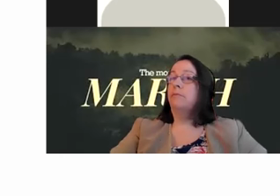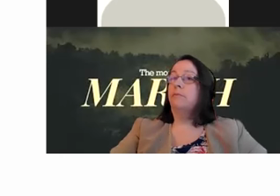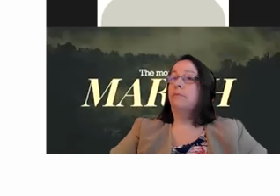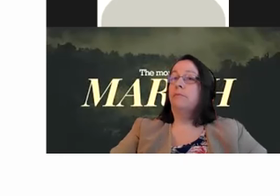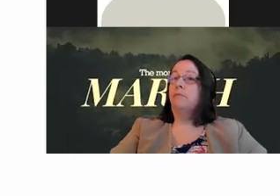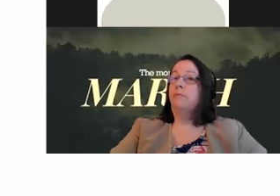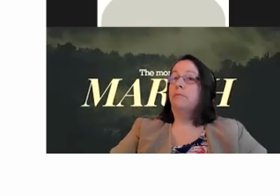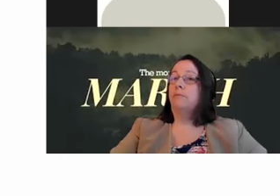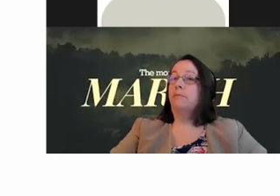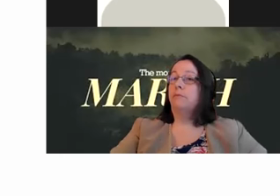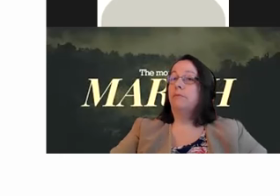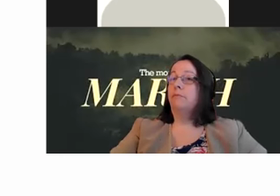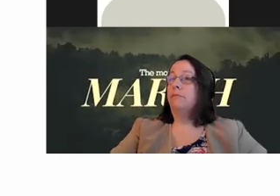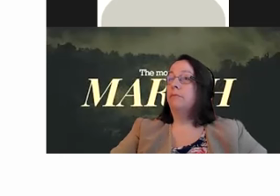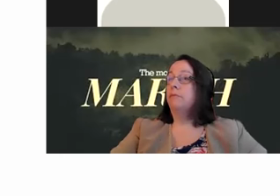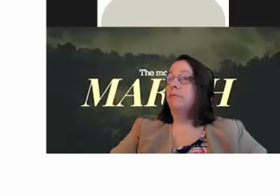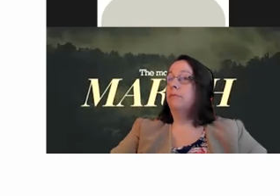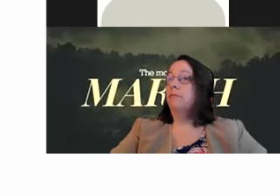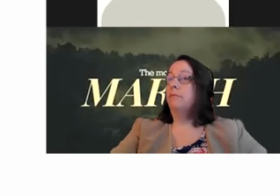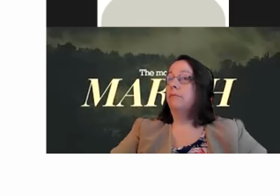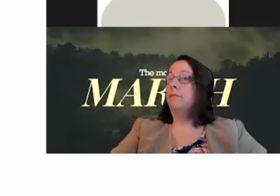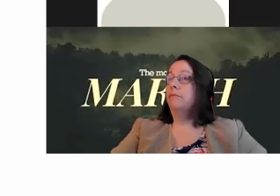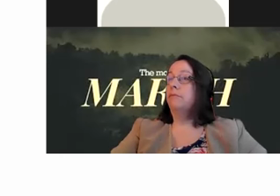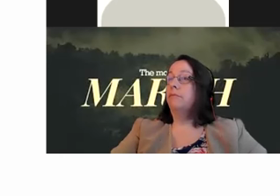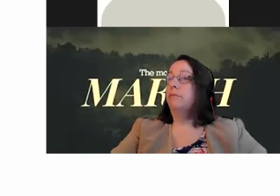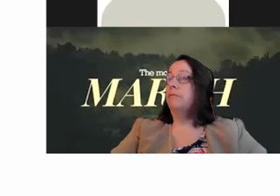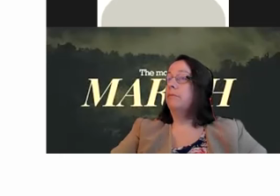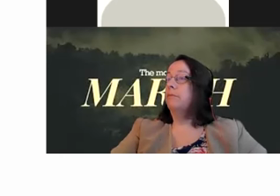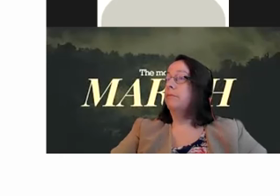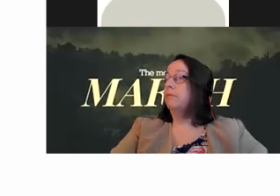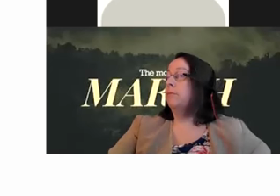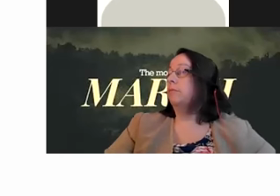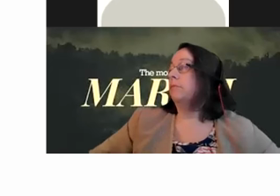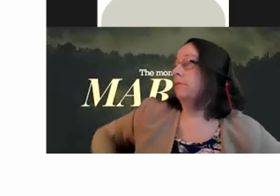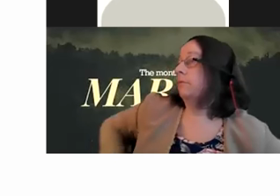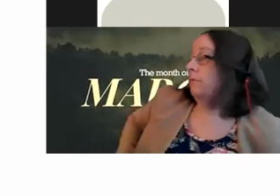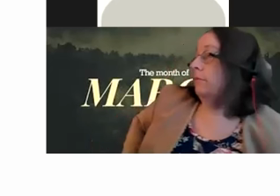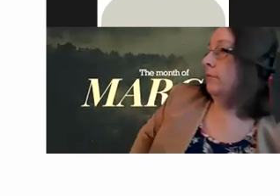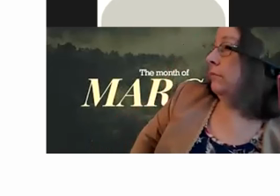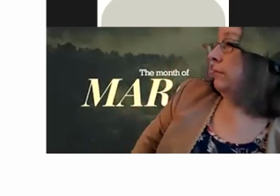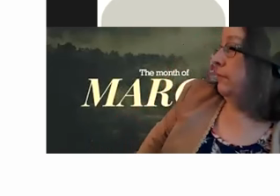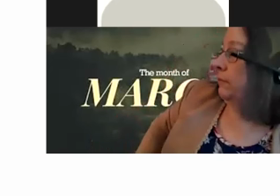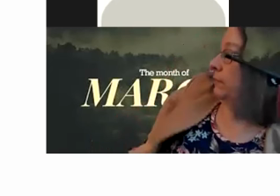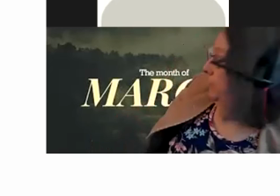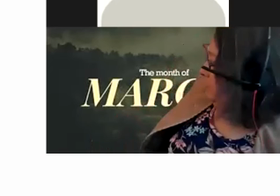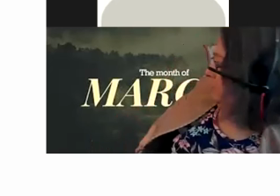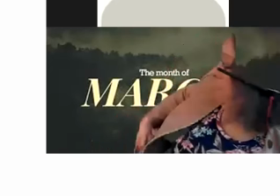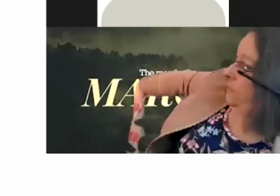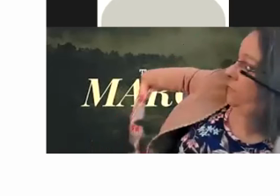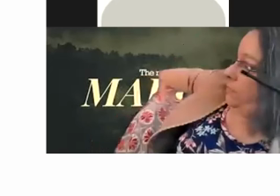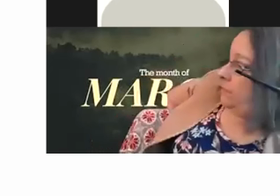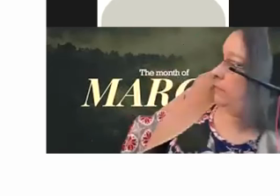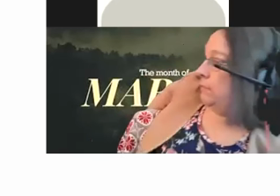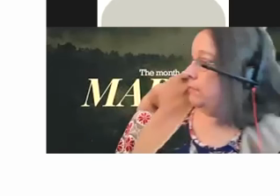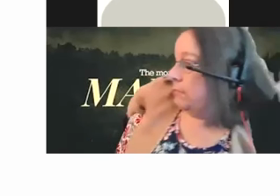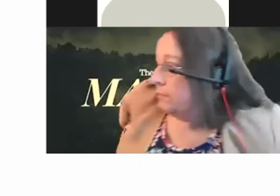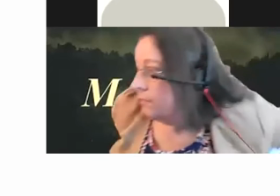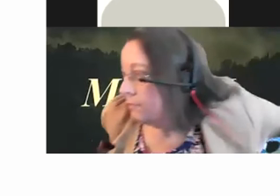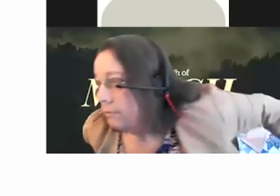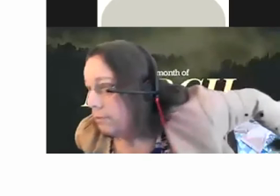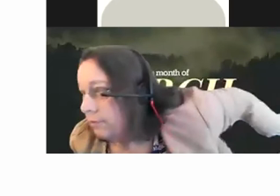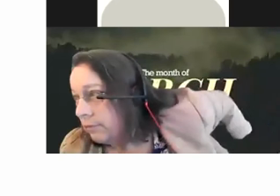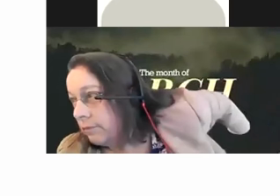the Muzak speakers have screechy sounds coming from them. Staff are going through their checklist, leaving no